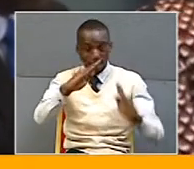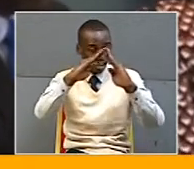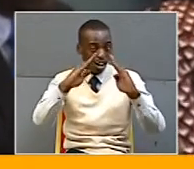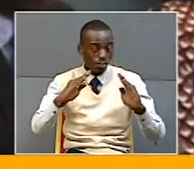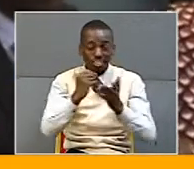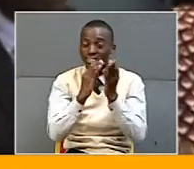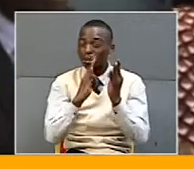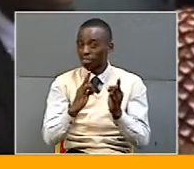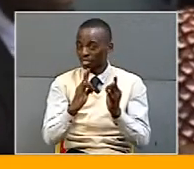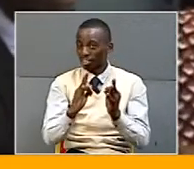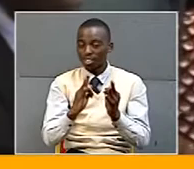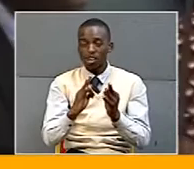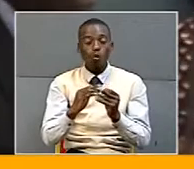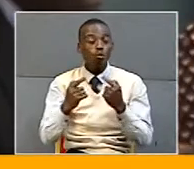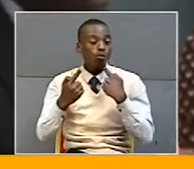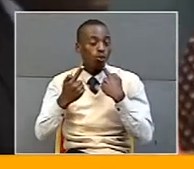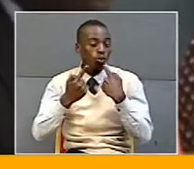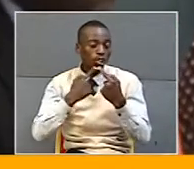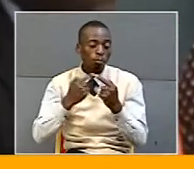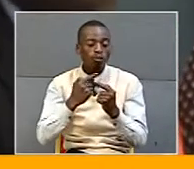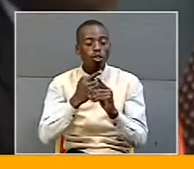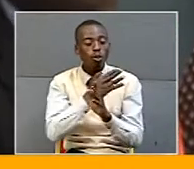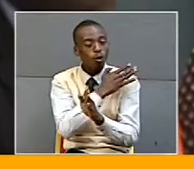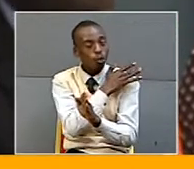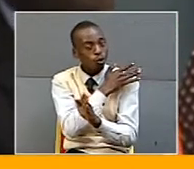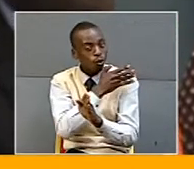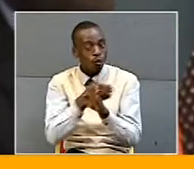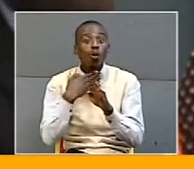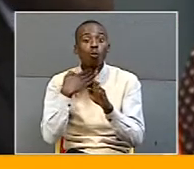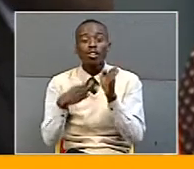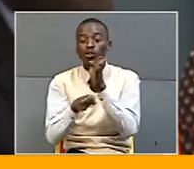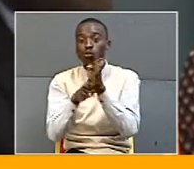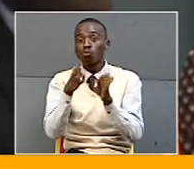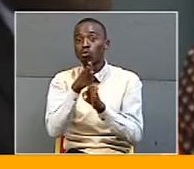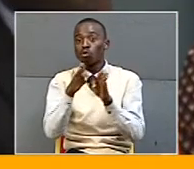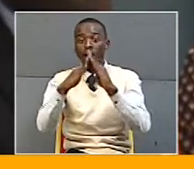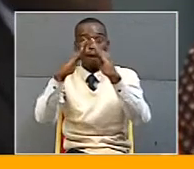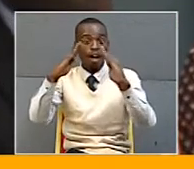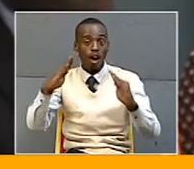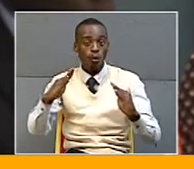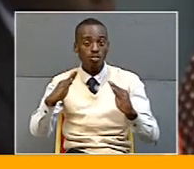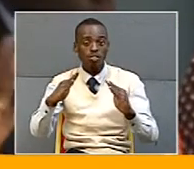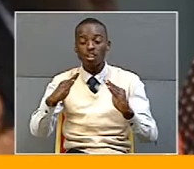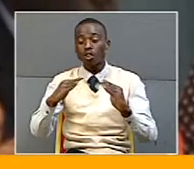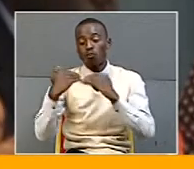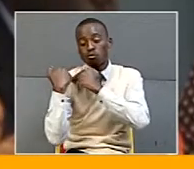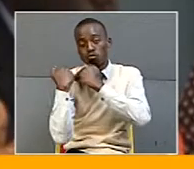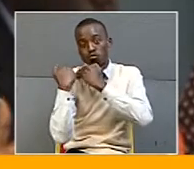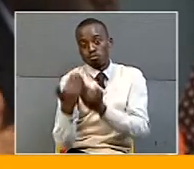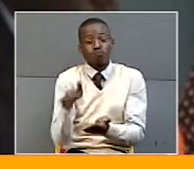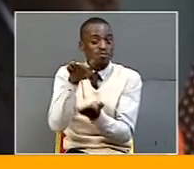that we have talked about for a long time and which we really need, because it is good for these farmers to